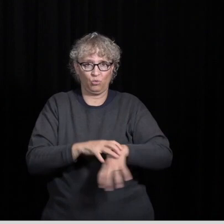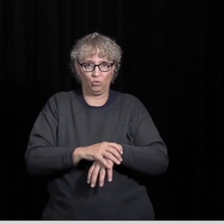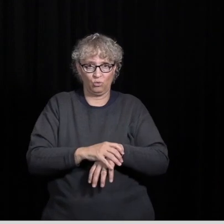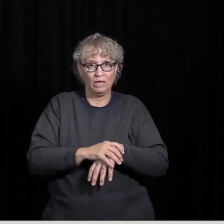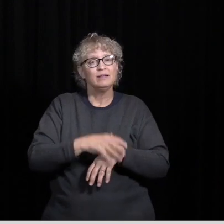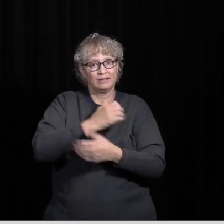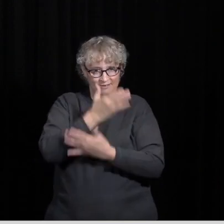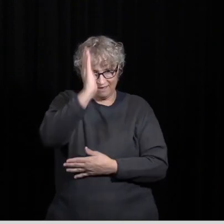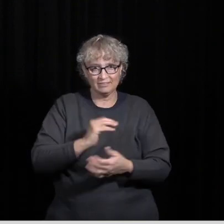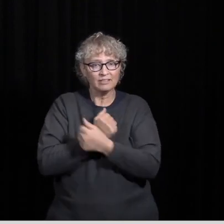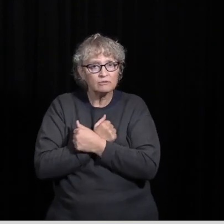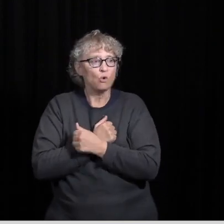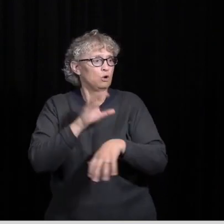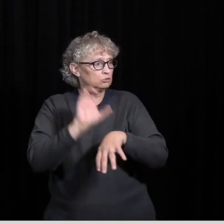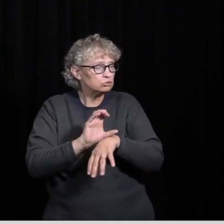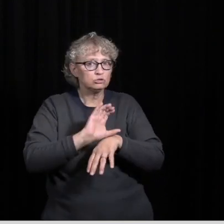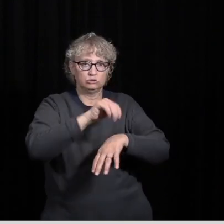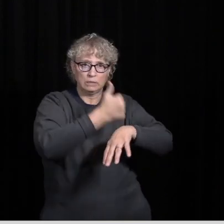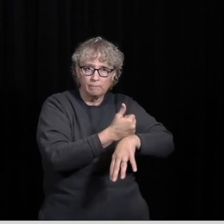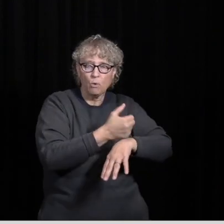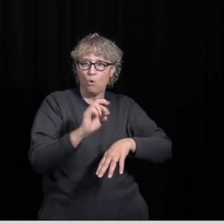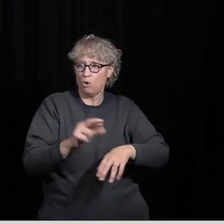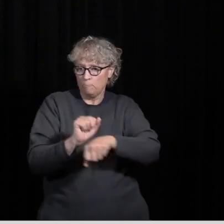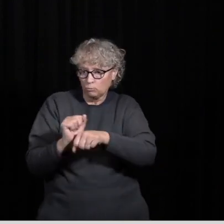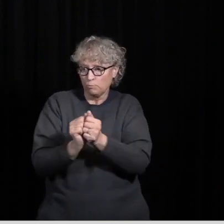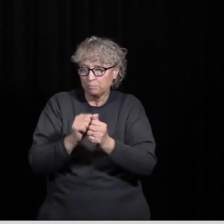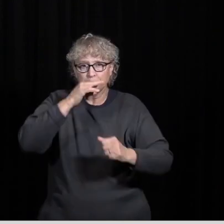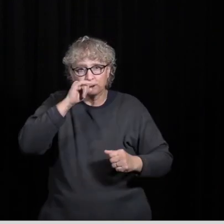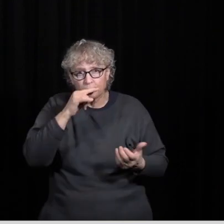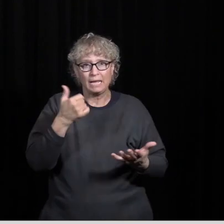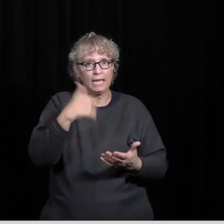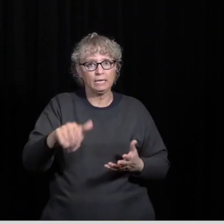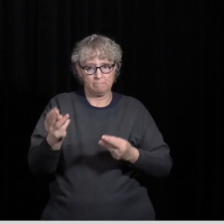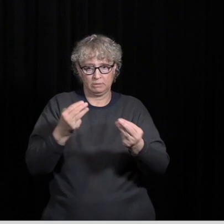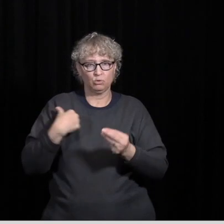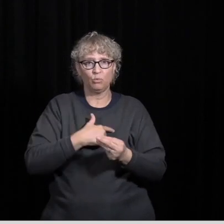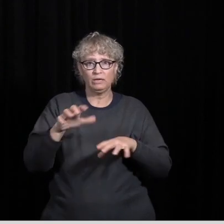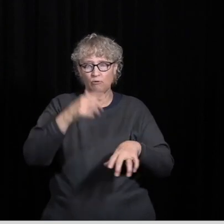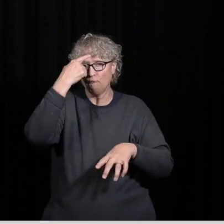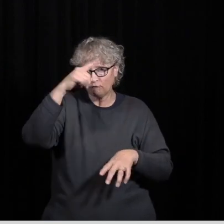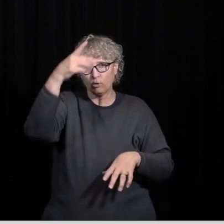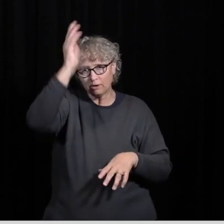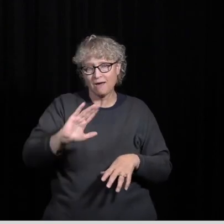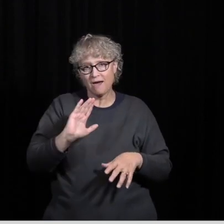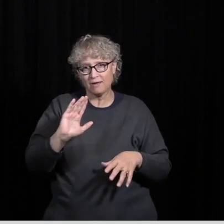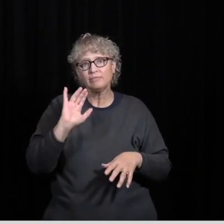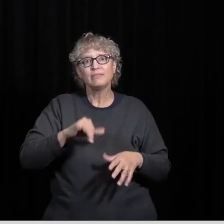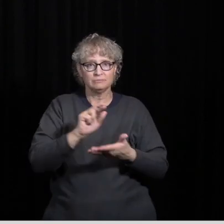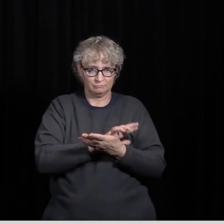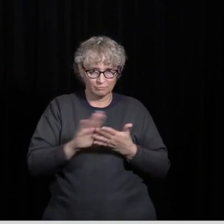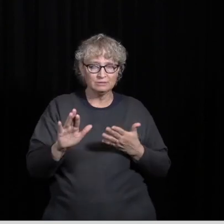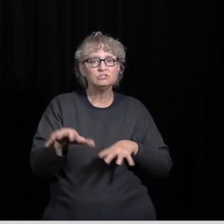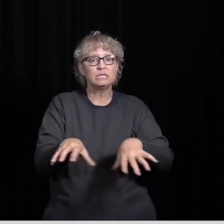deeds. Or when we see in church planters, or when we work with our kids, or when we just, any ministry we do for God, it's